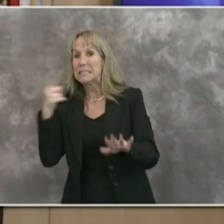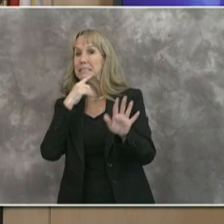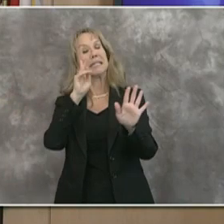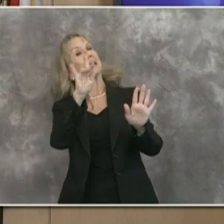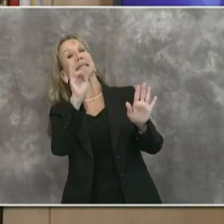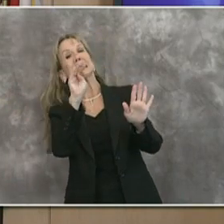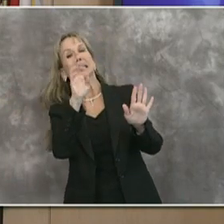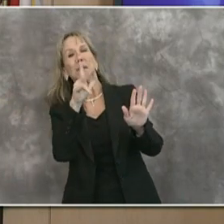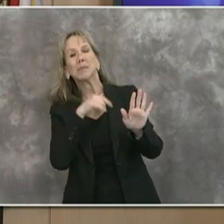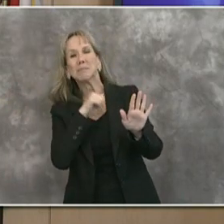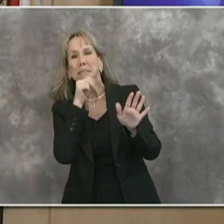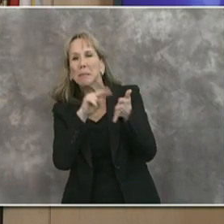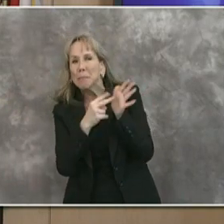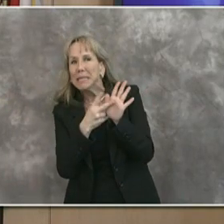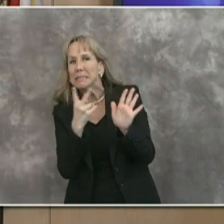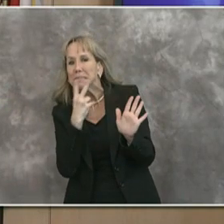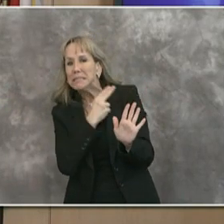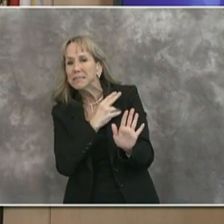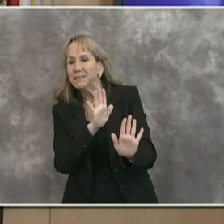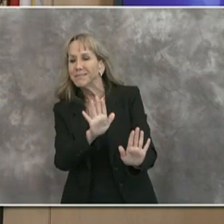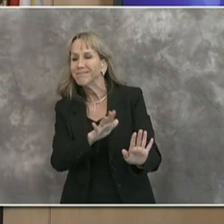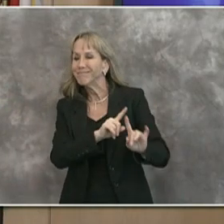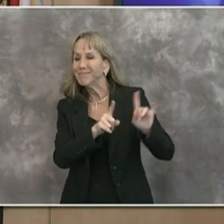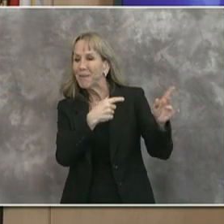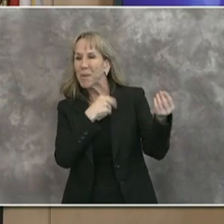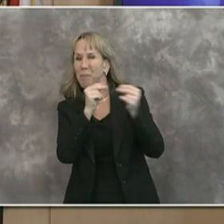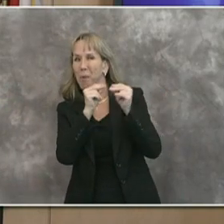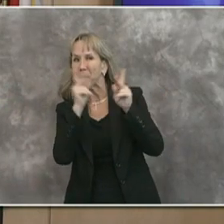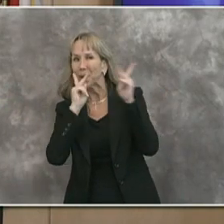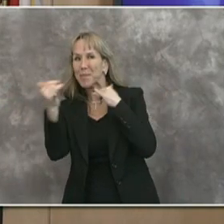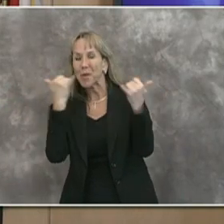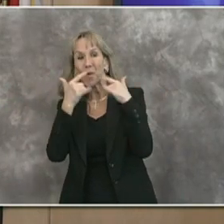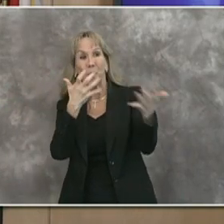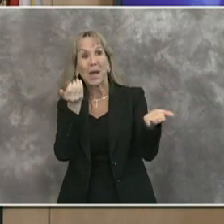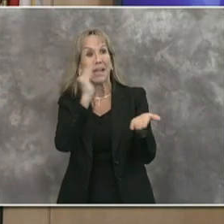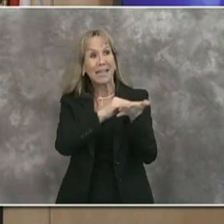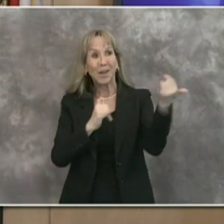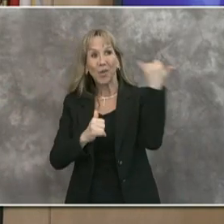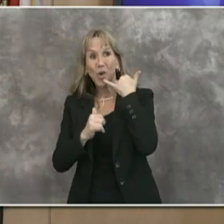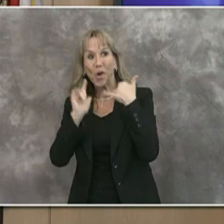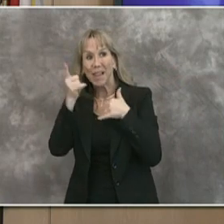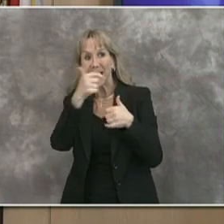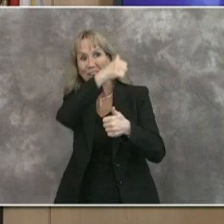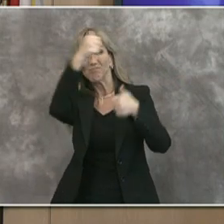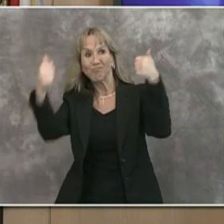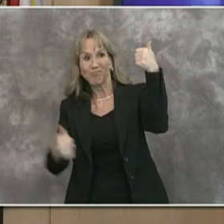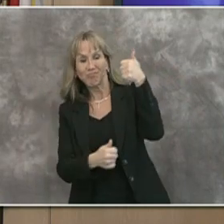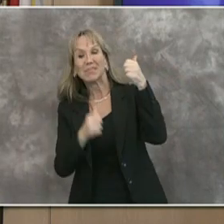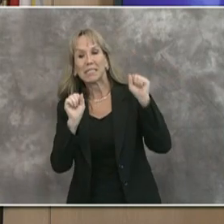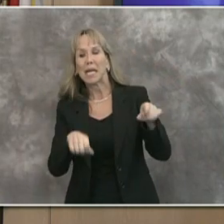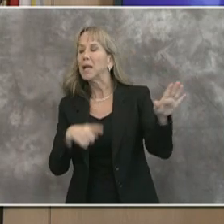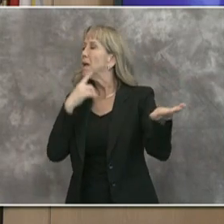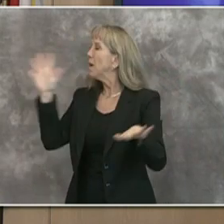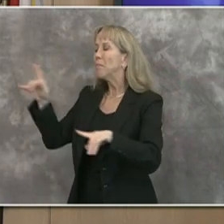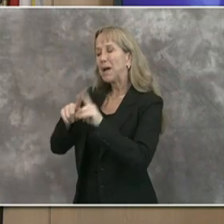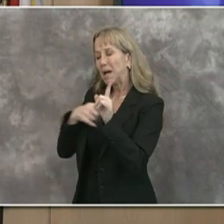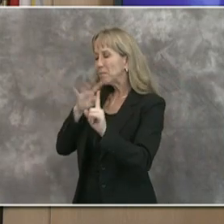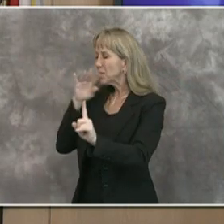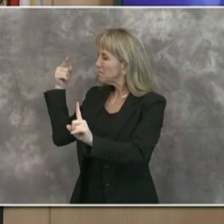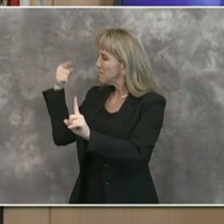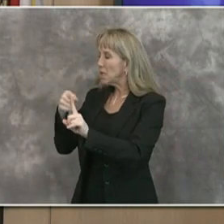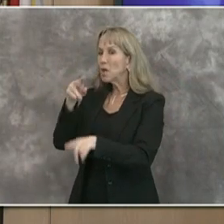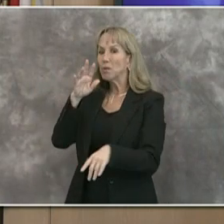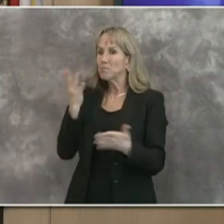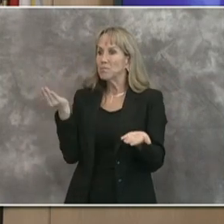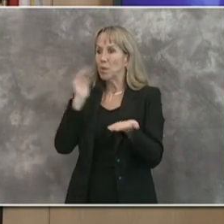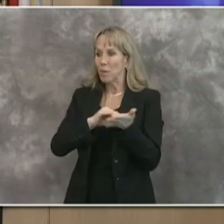have to cut you off. We've got a lot of other calls. If you want to call back in later, we can go ahead and try to work you in. Yeah, it's for the reunification